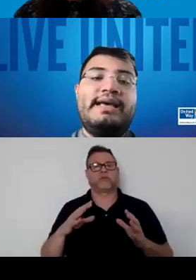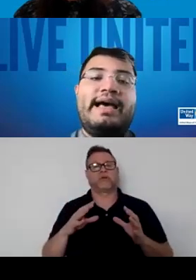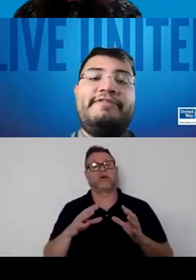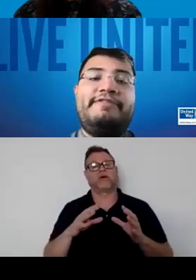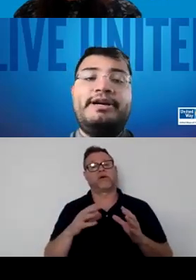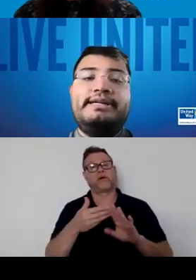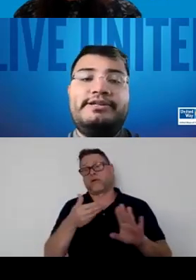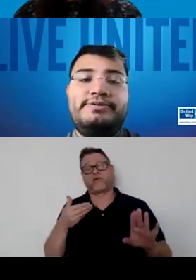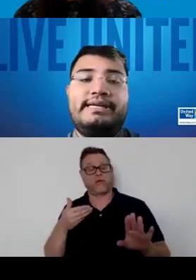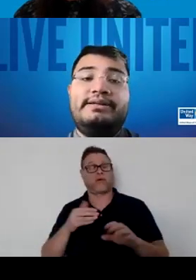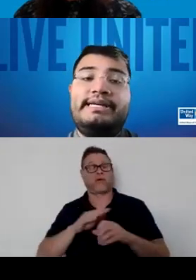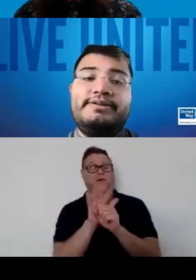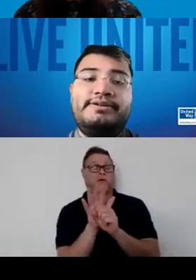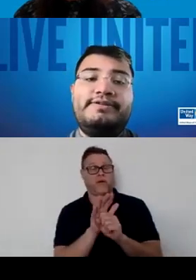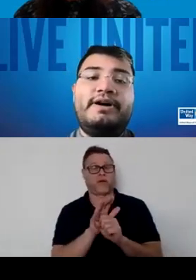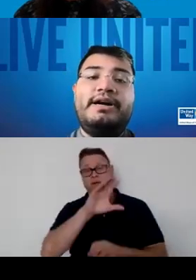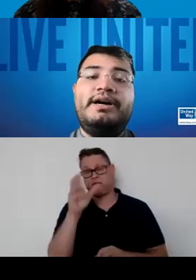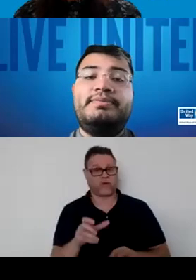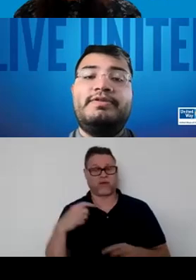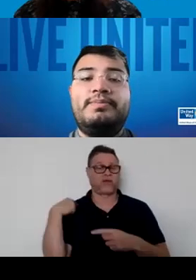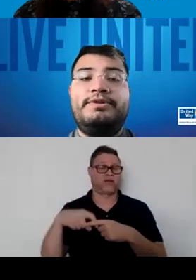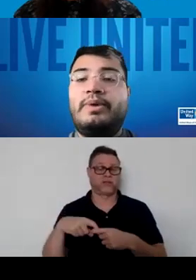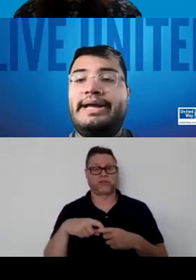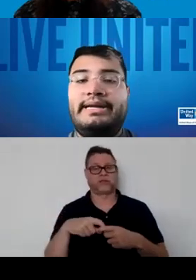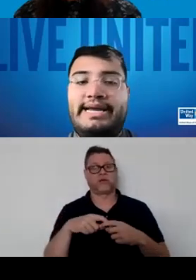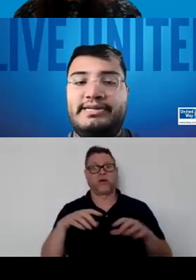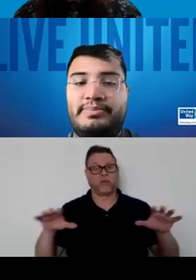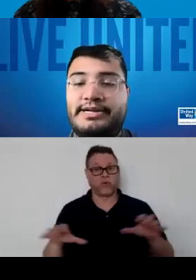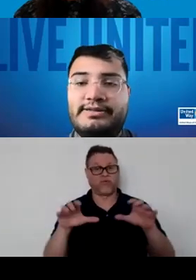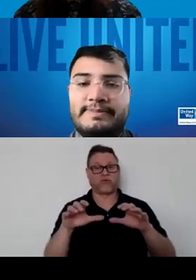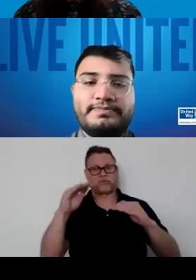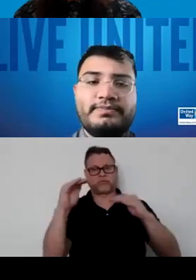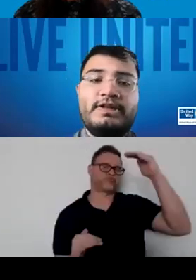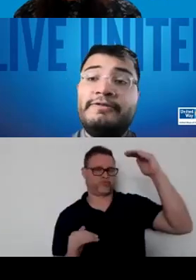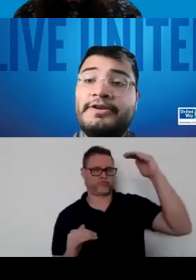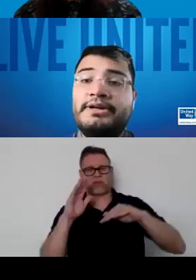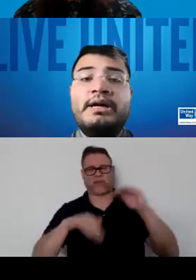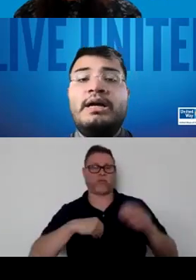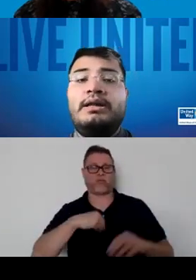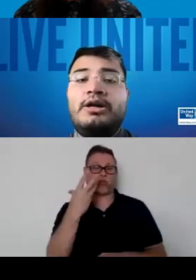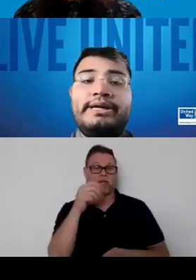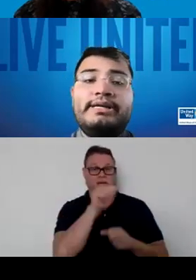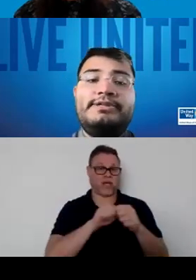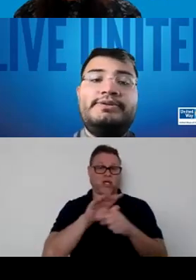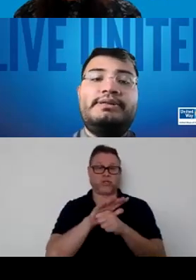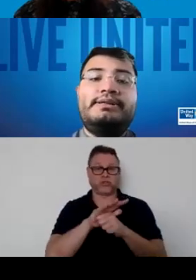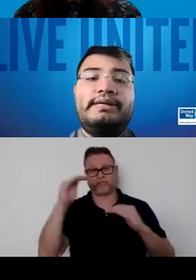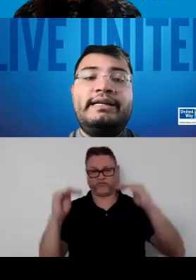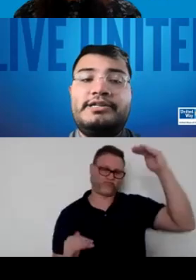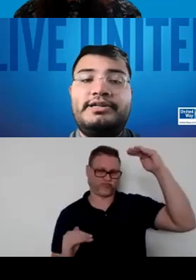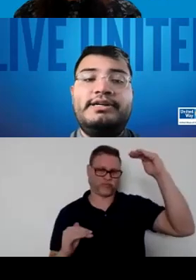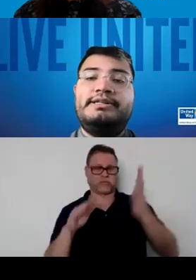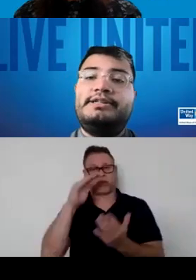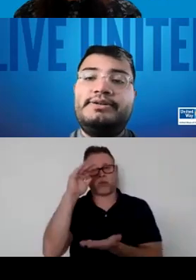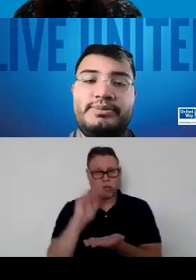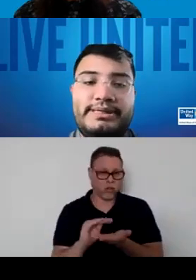California's African-American students and Latino students far underperformed their white and Asian peers. Further, low-income students,